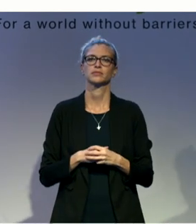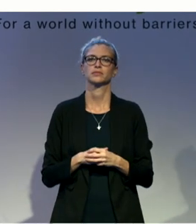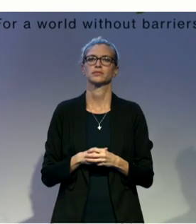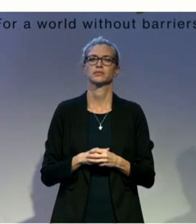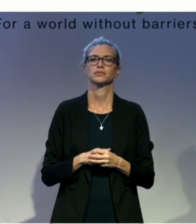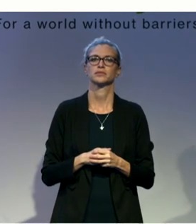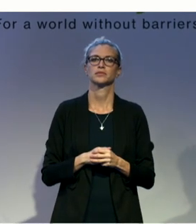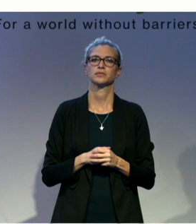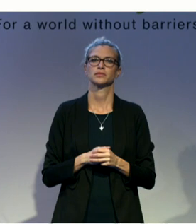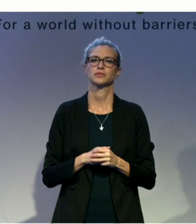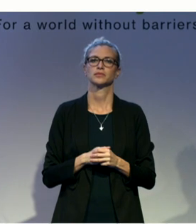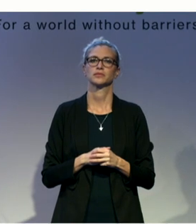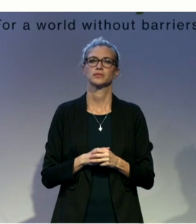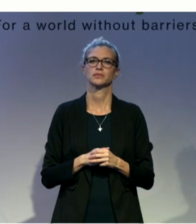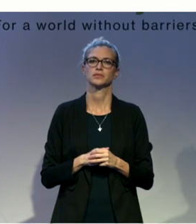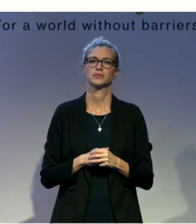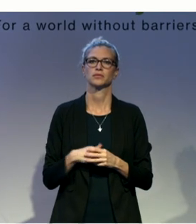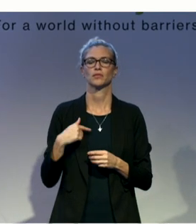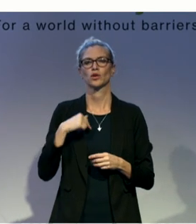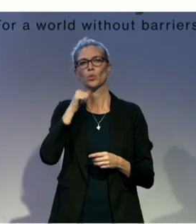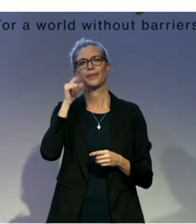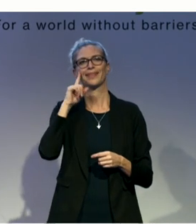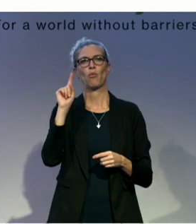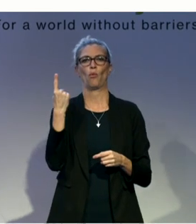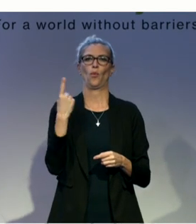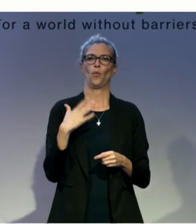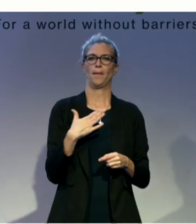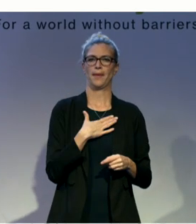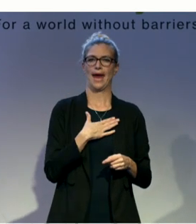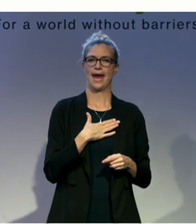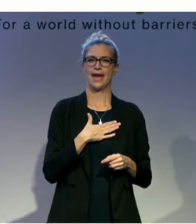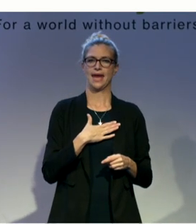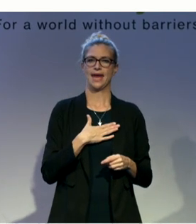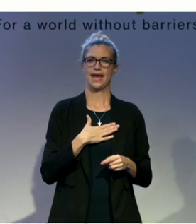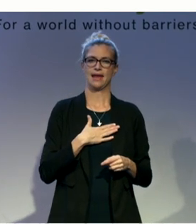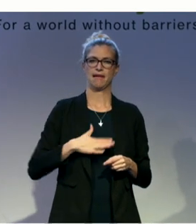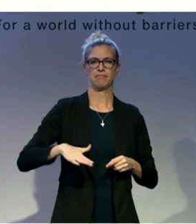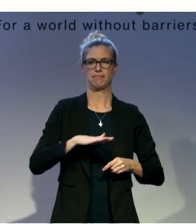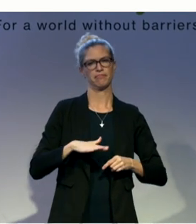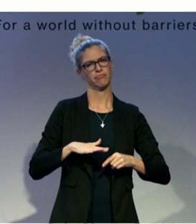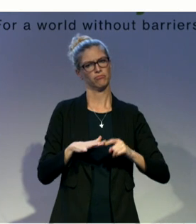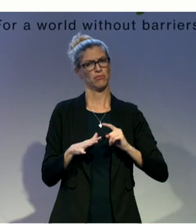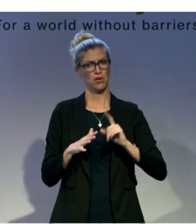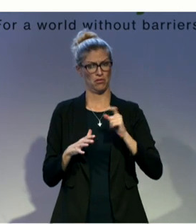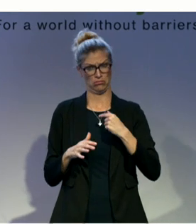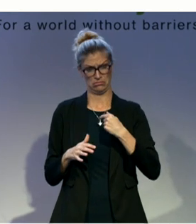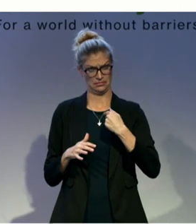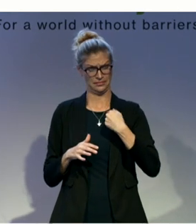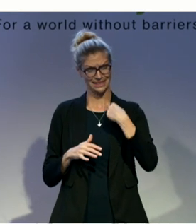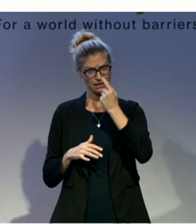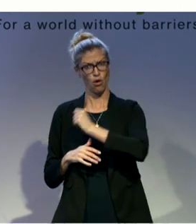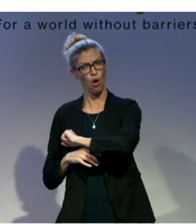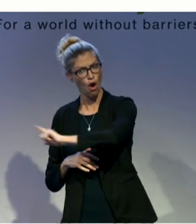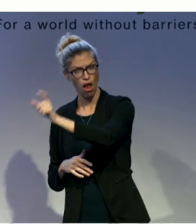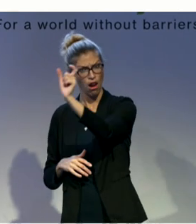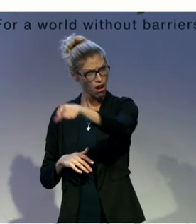of people in some kind of need, in some kind of need for support to live independently. It's not